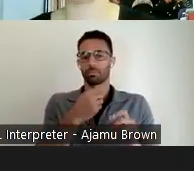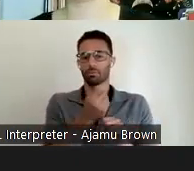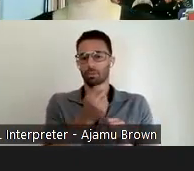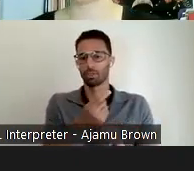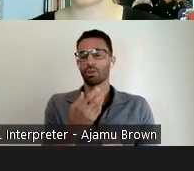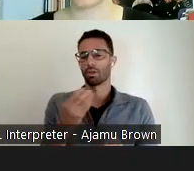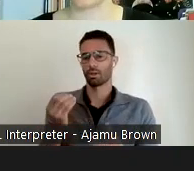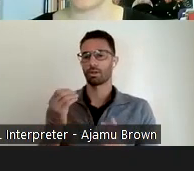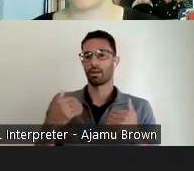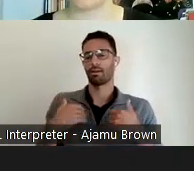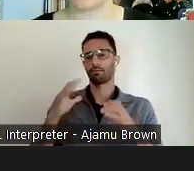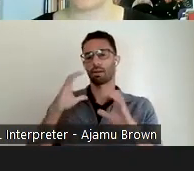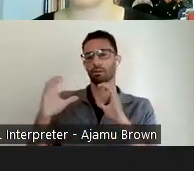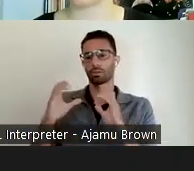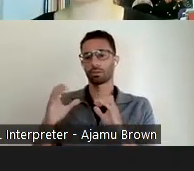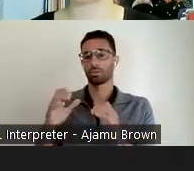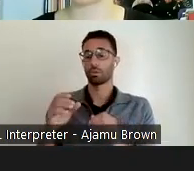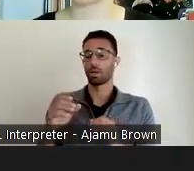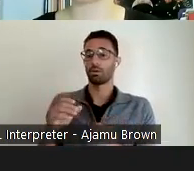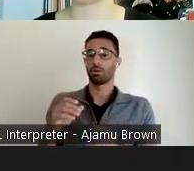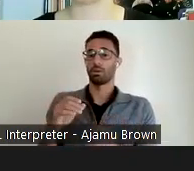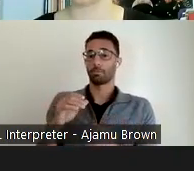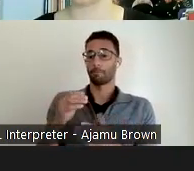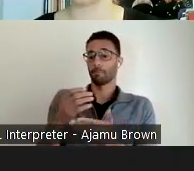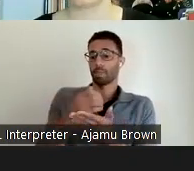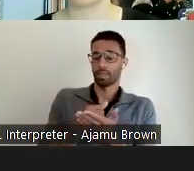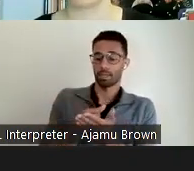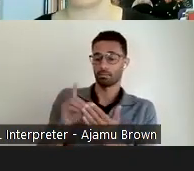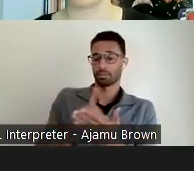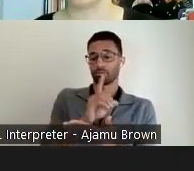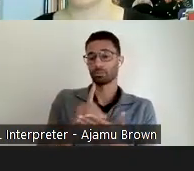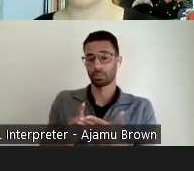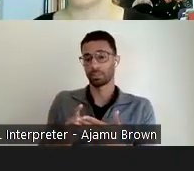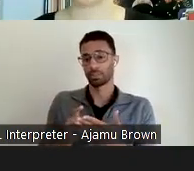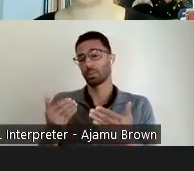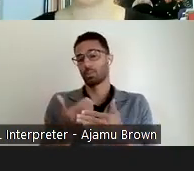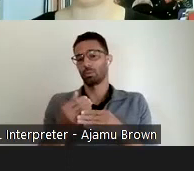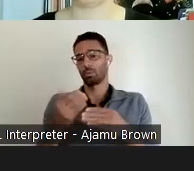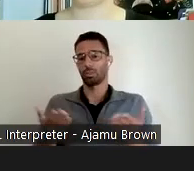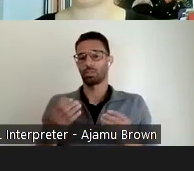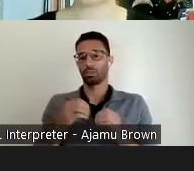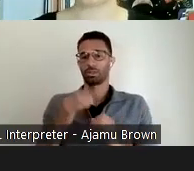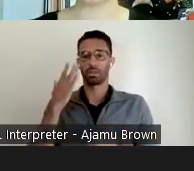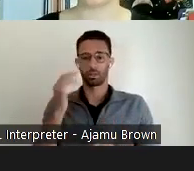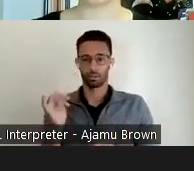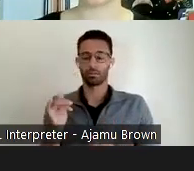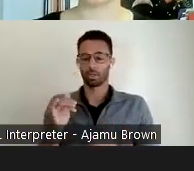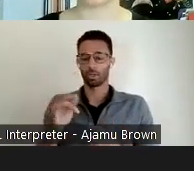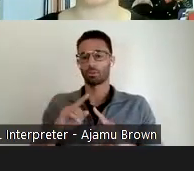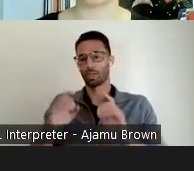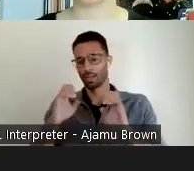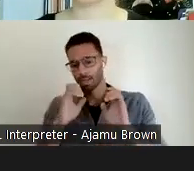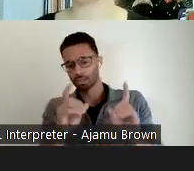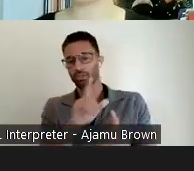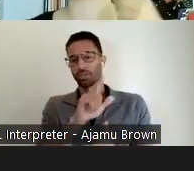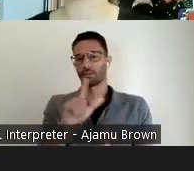conversation about source of income discrimination, which is relatively newer in California, and educating landlords and telling